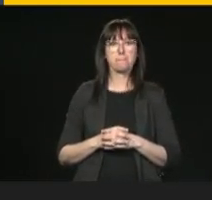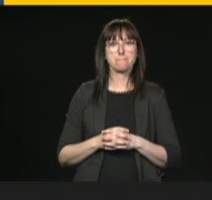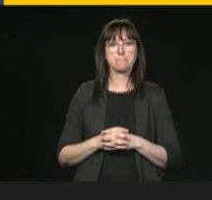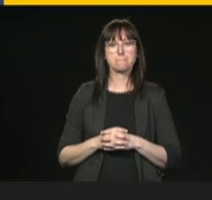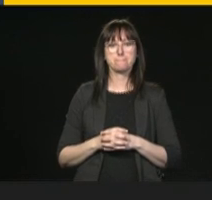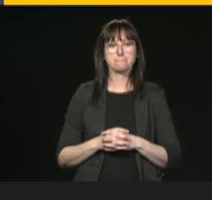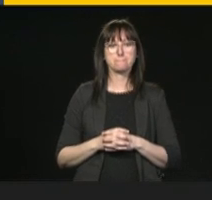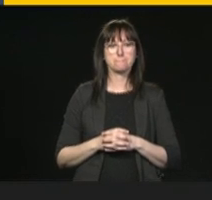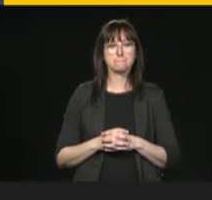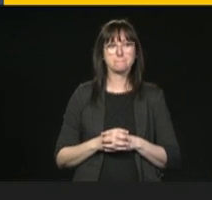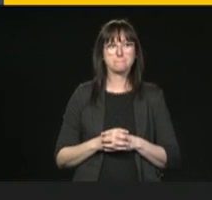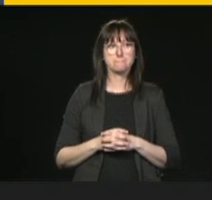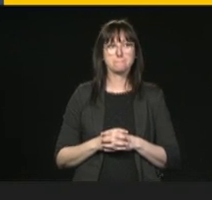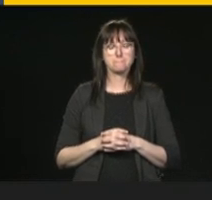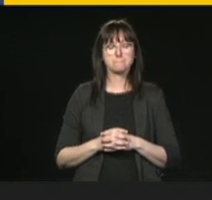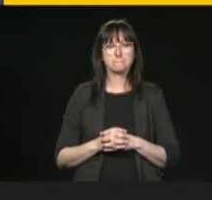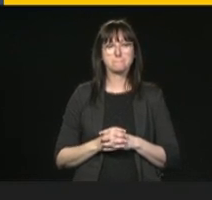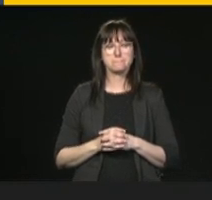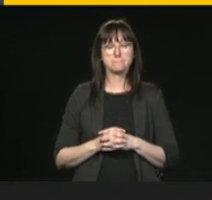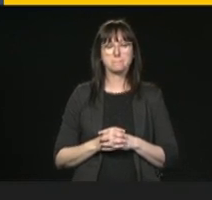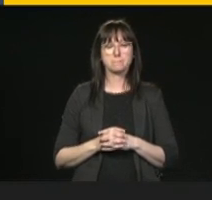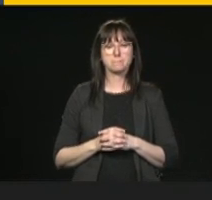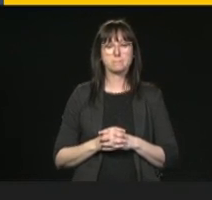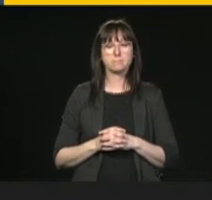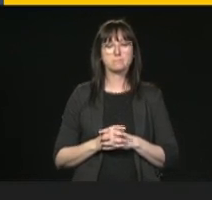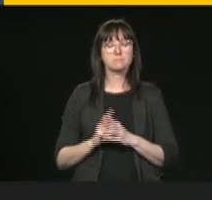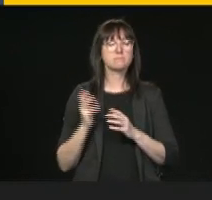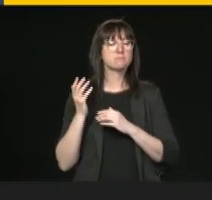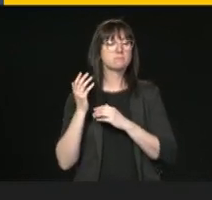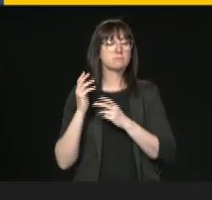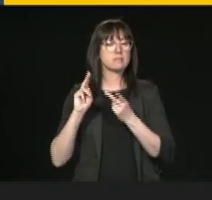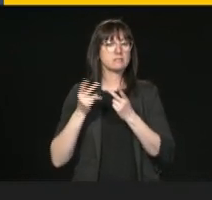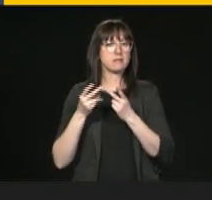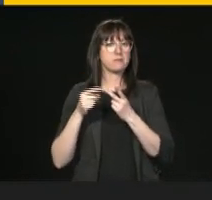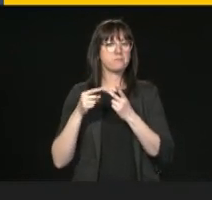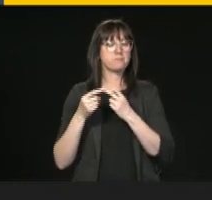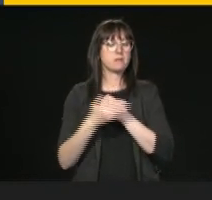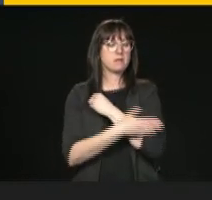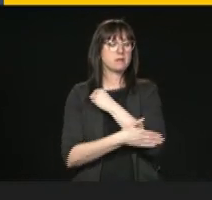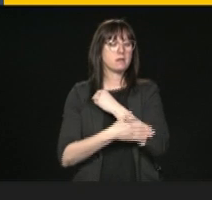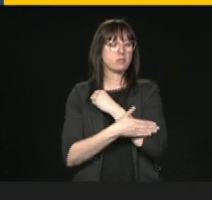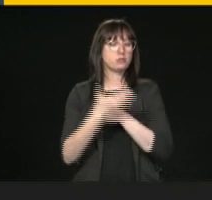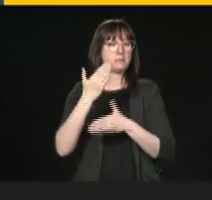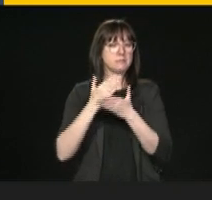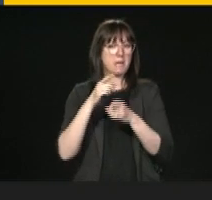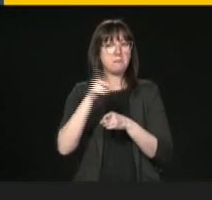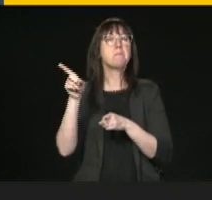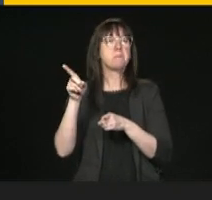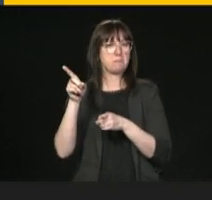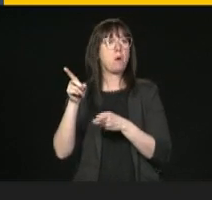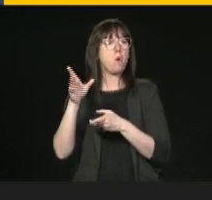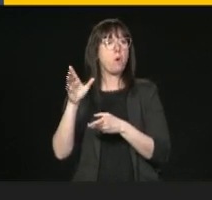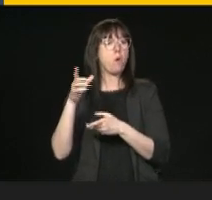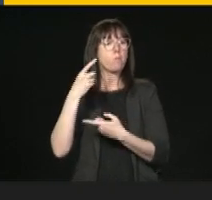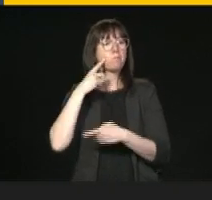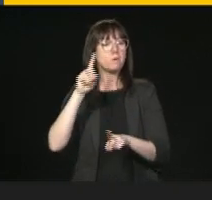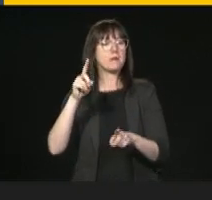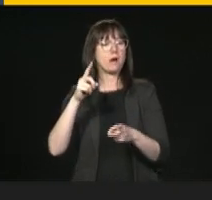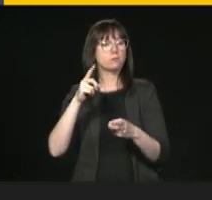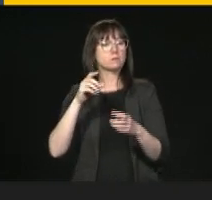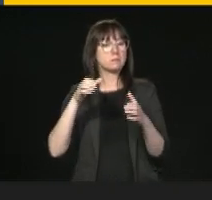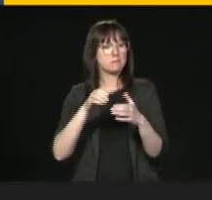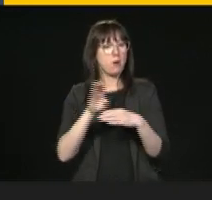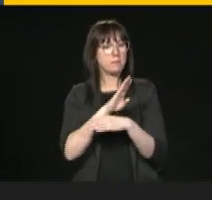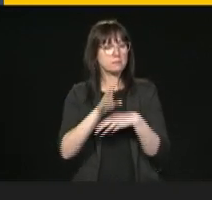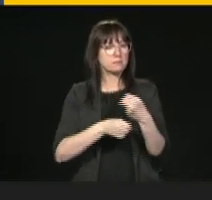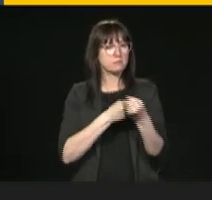aide. Some countries have announced help for small businesses for some time now. For example, in Denmark.